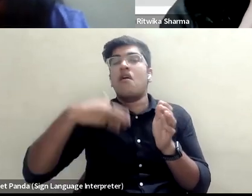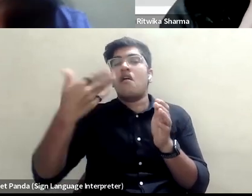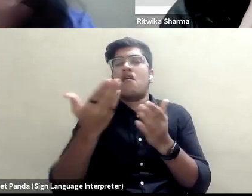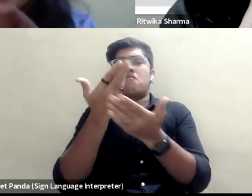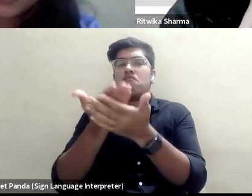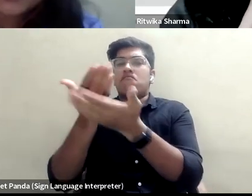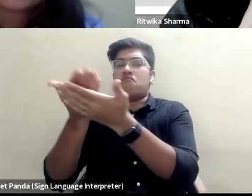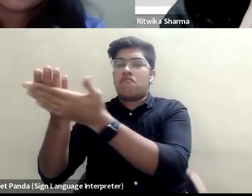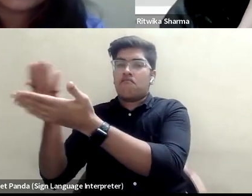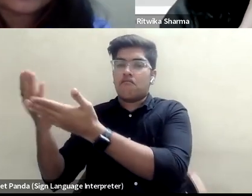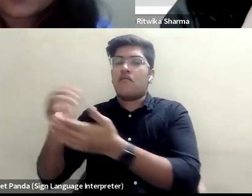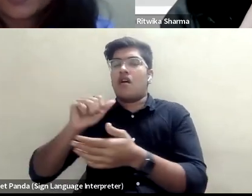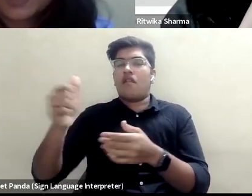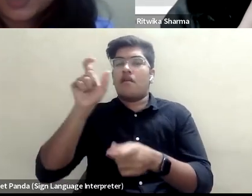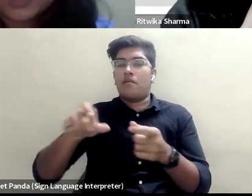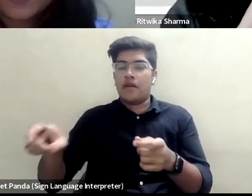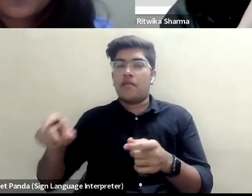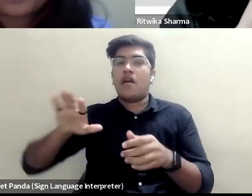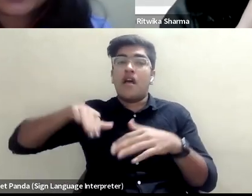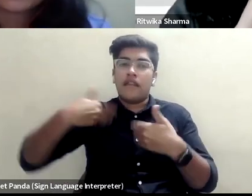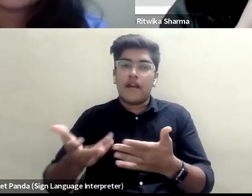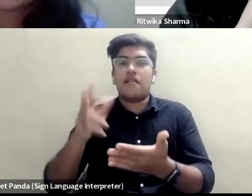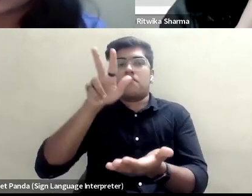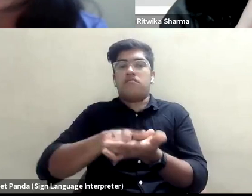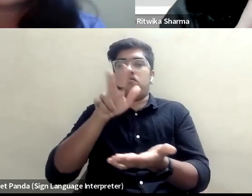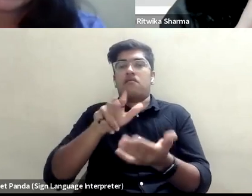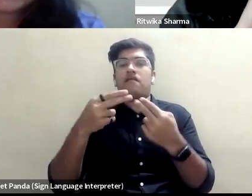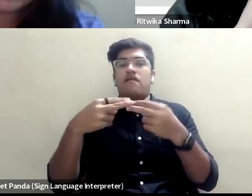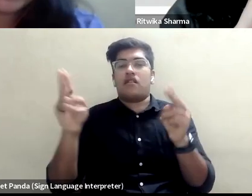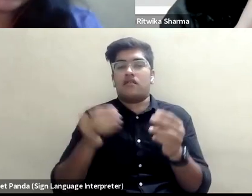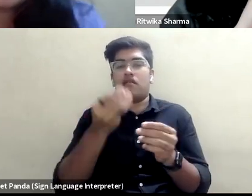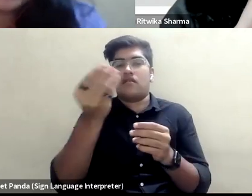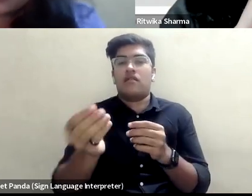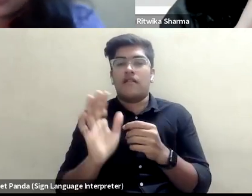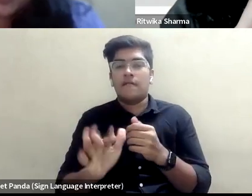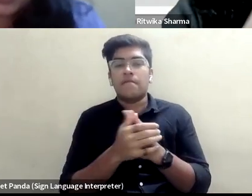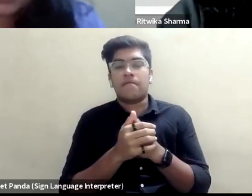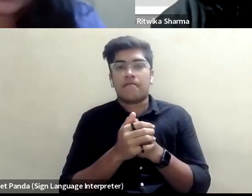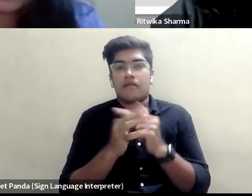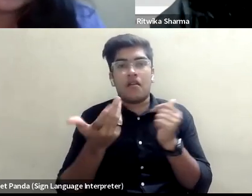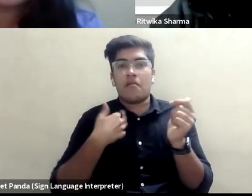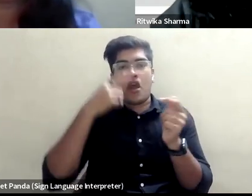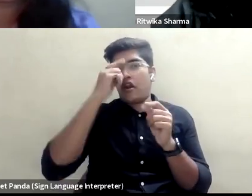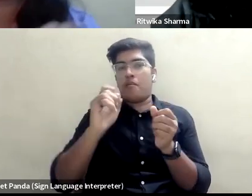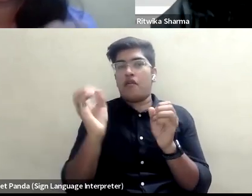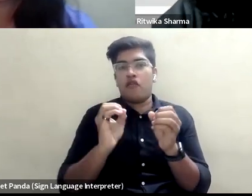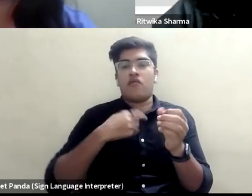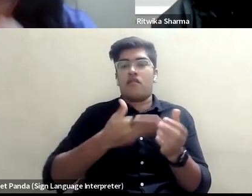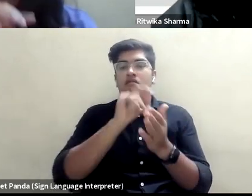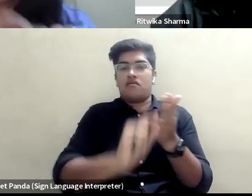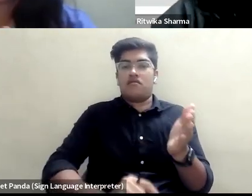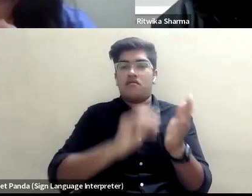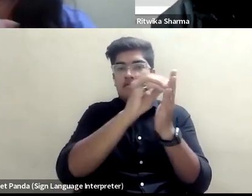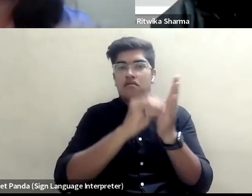CMO and the secretary again. And then there is finally a challan. I mean, this I had to write it down because even I couldn't remember it all the time. This is